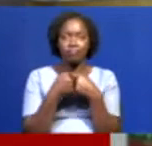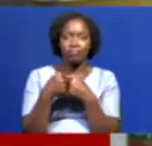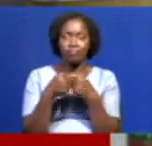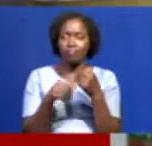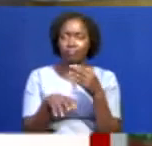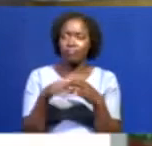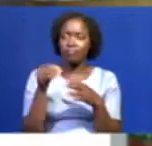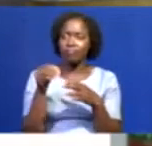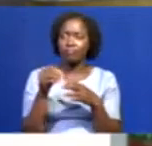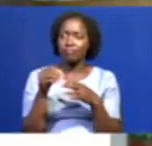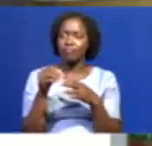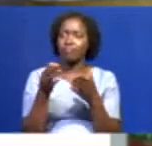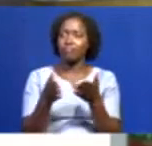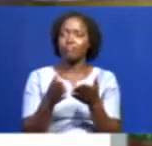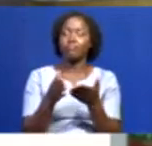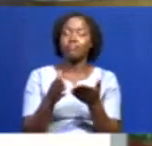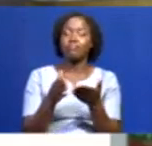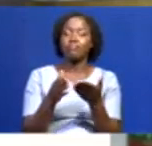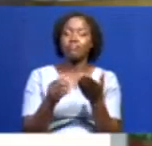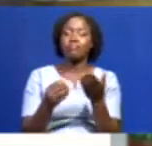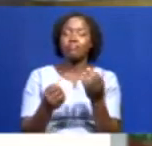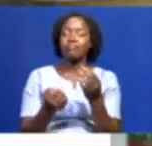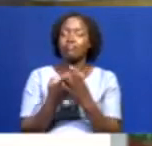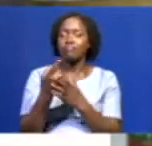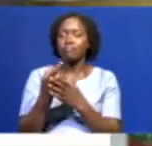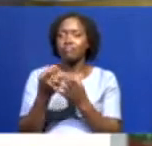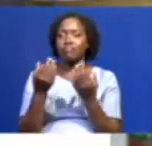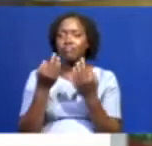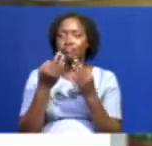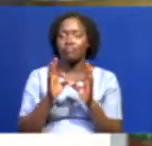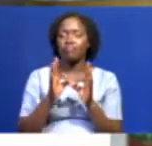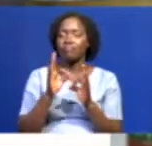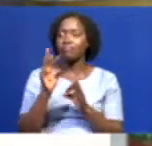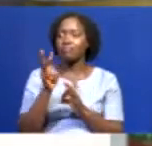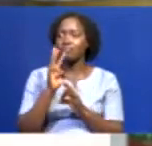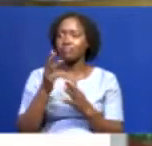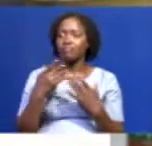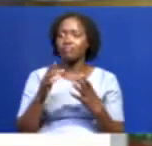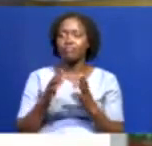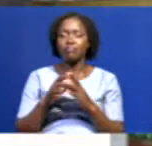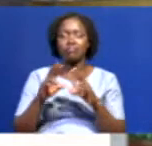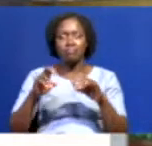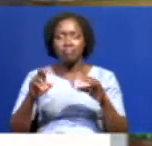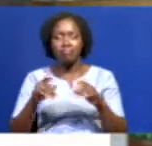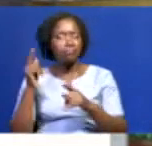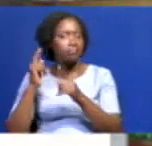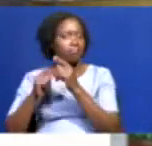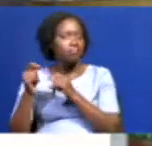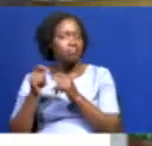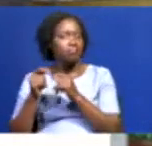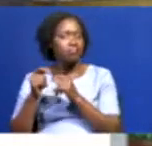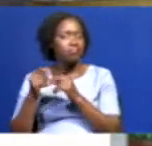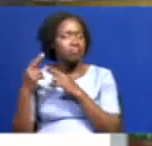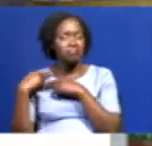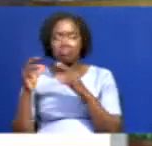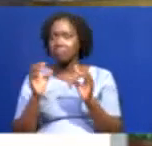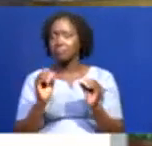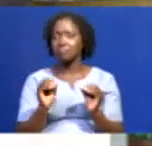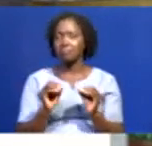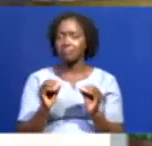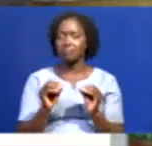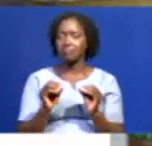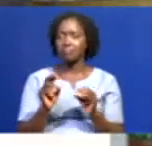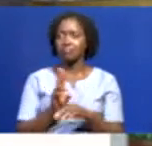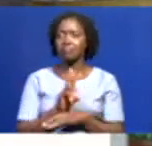finding available sources of fresh water, increasingly people are turning to sources of water that traditionally they would not have relied on.